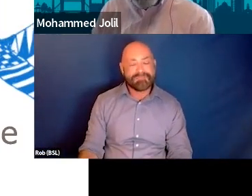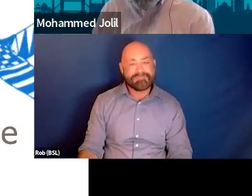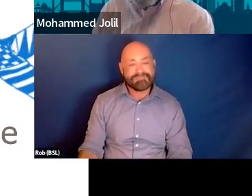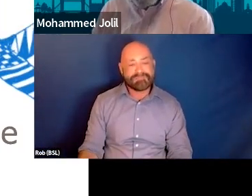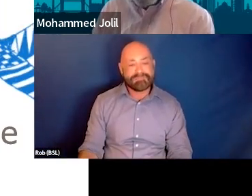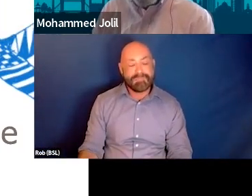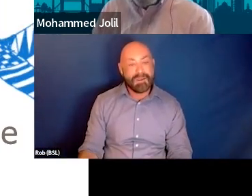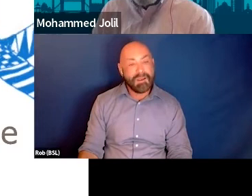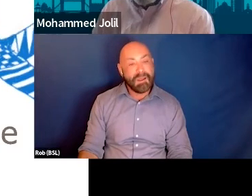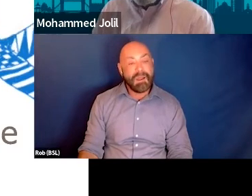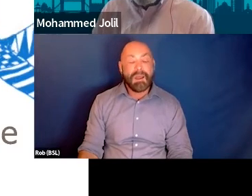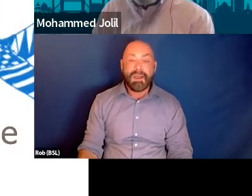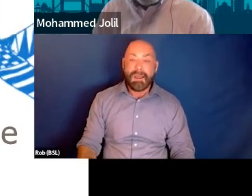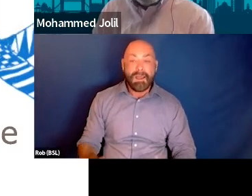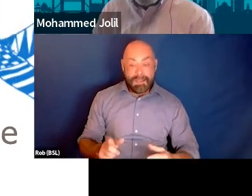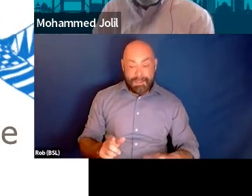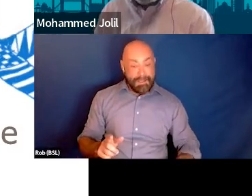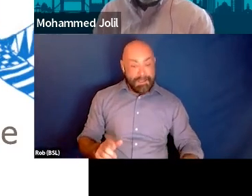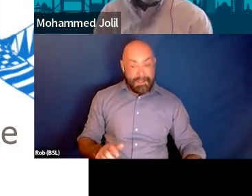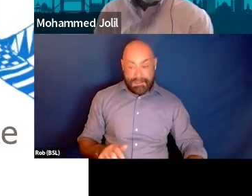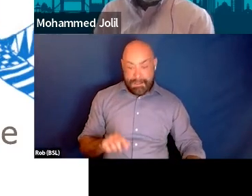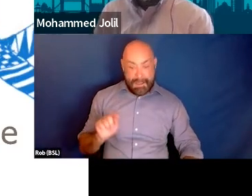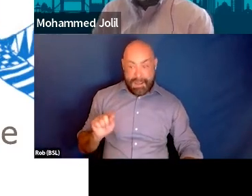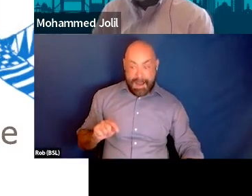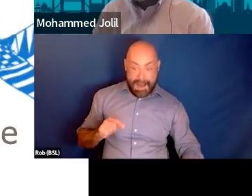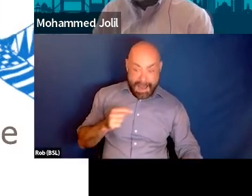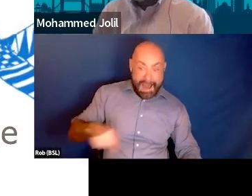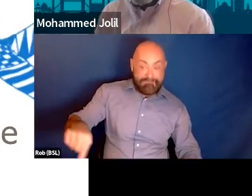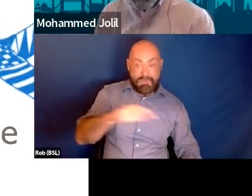The shared vision, I just can't